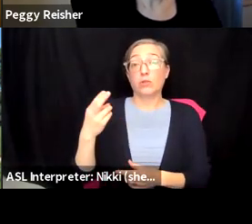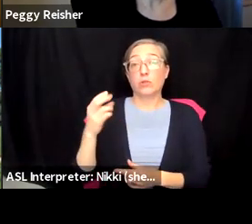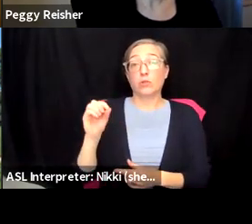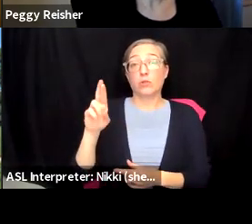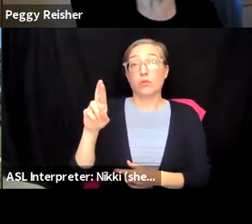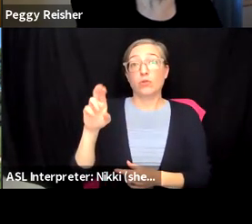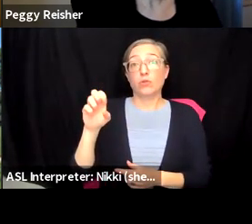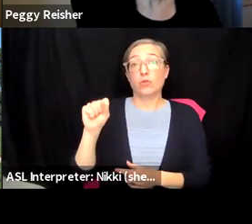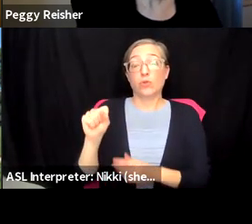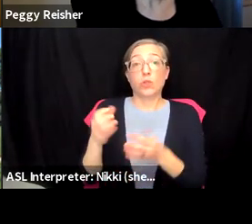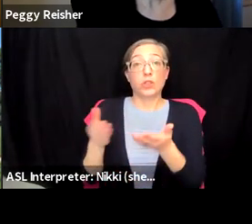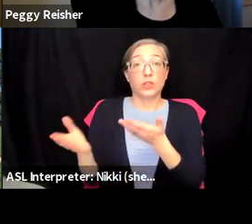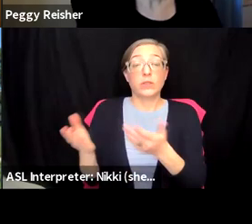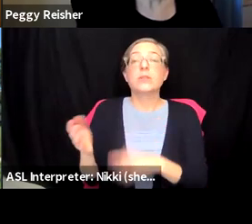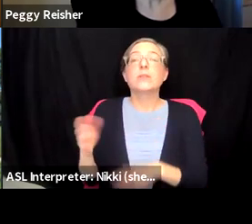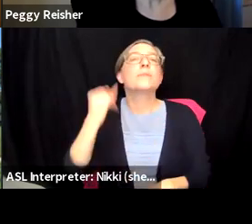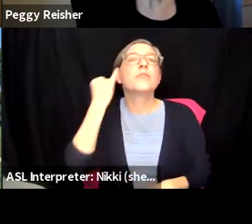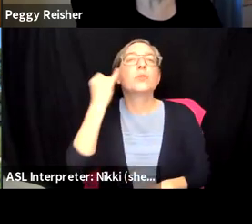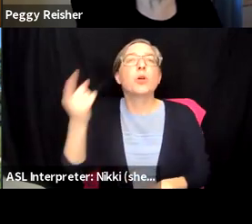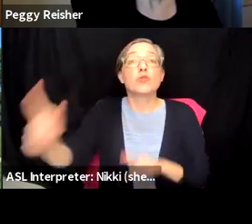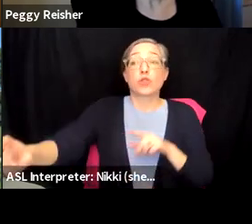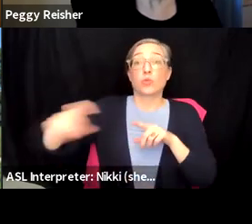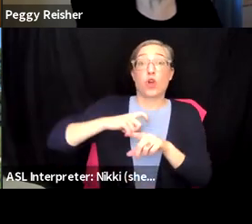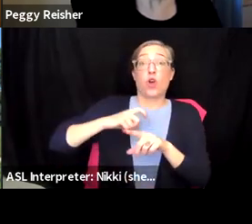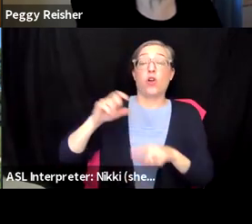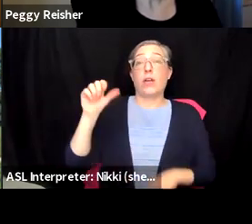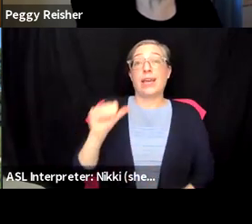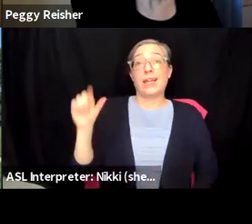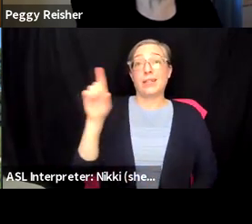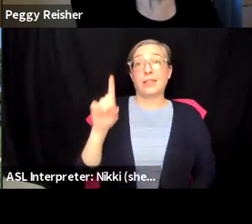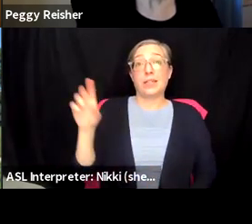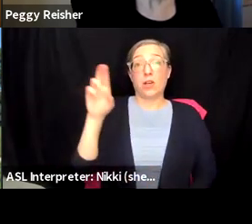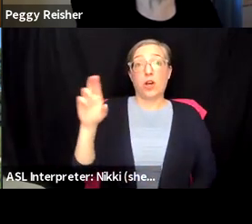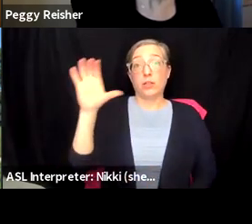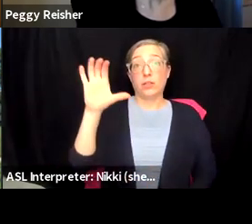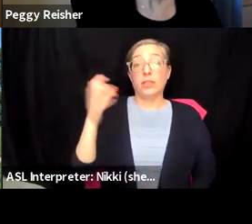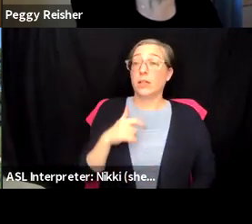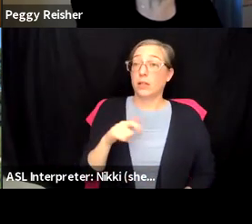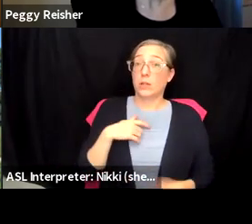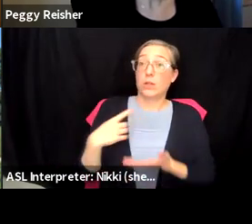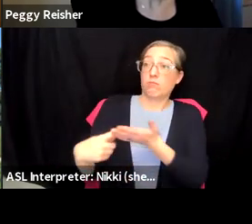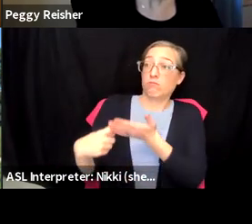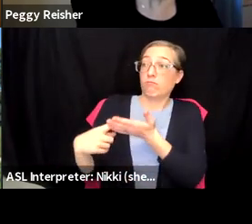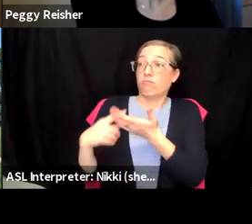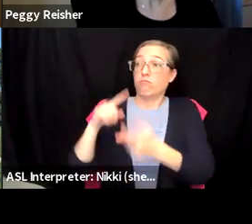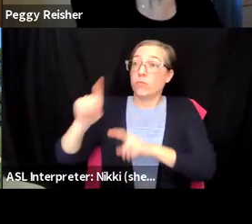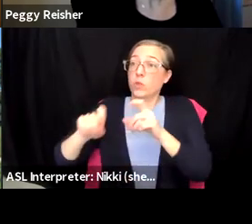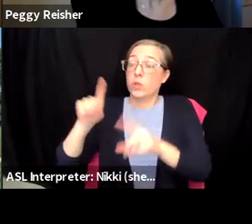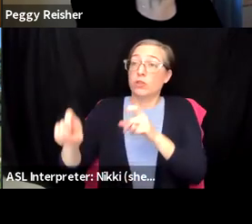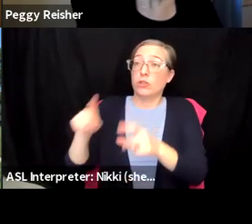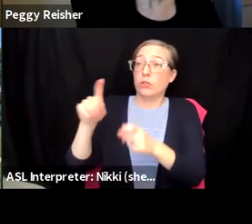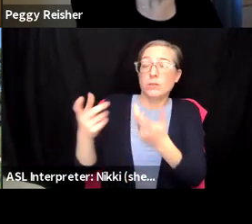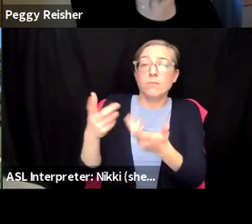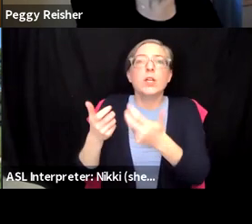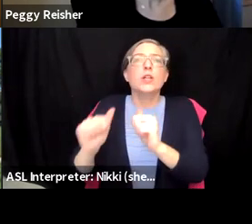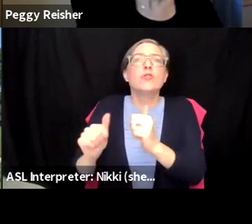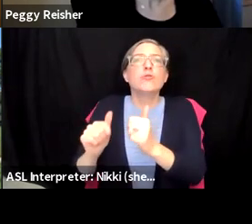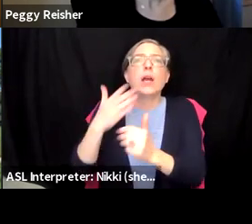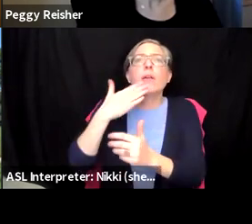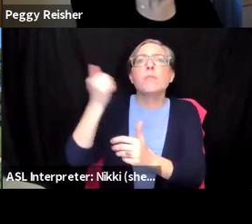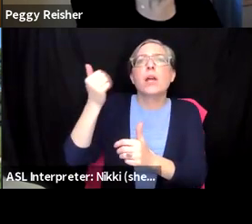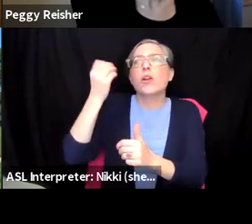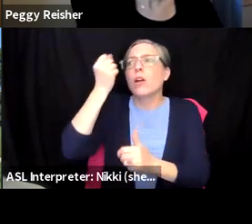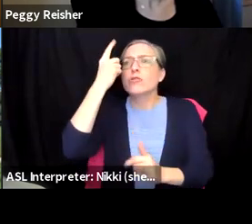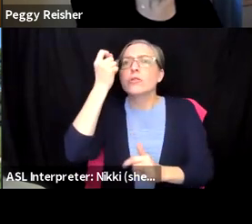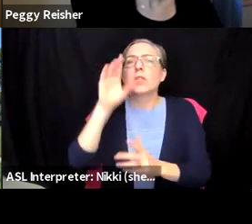would take that phone call and then we would visit with you to try and gain a better understanding as far as what you were looking for